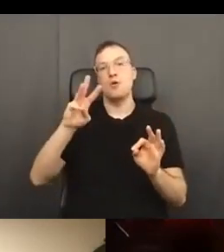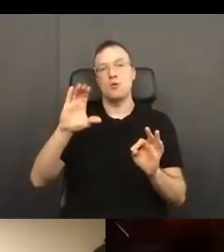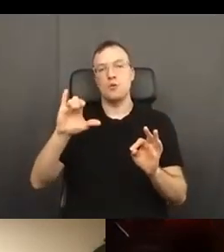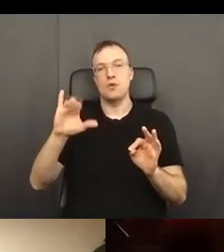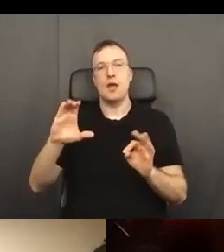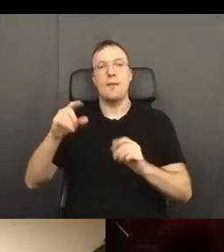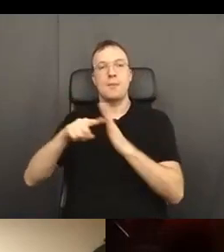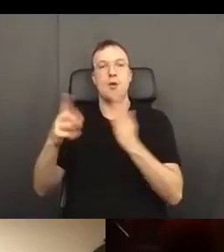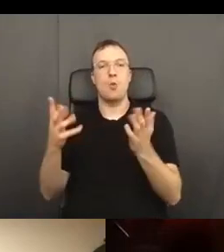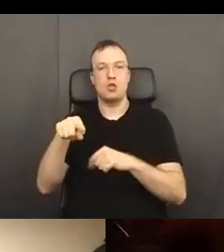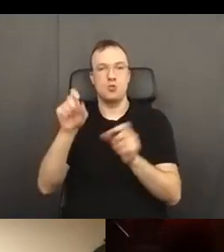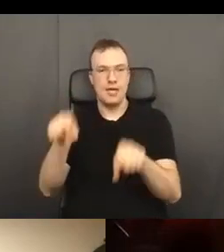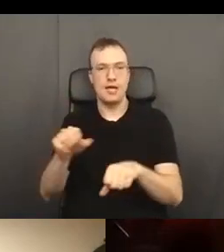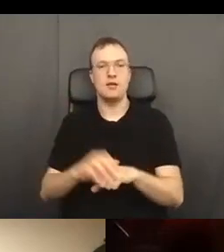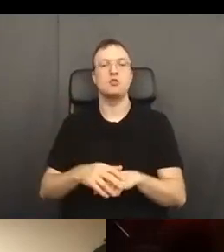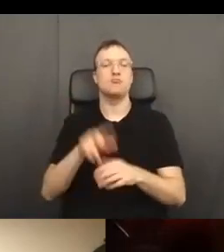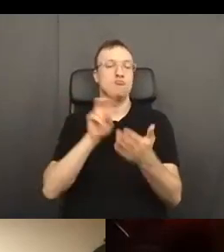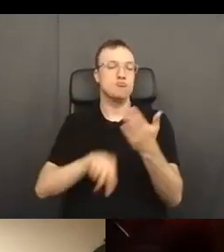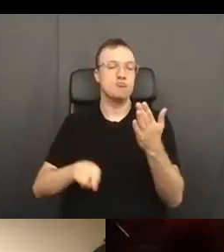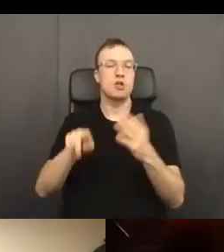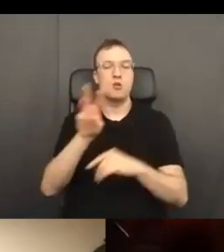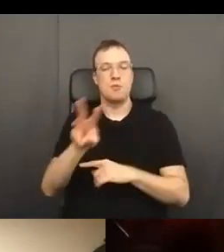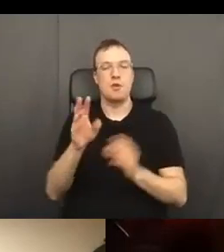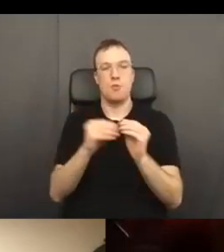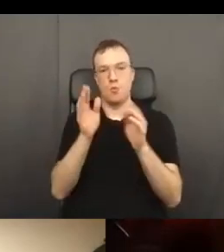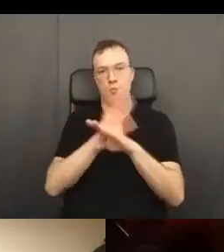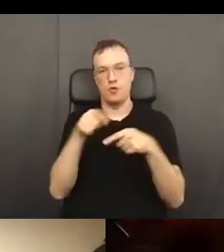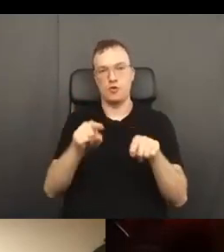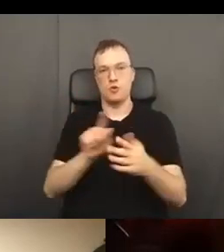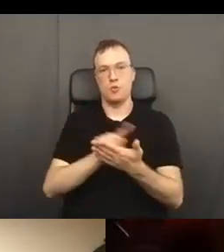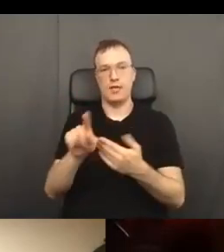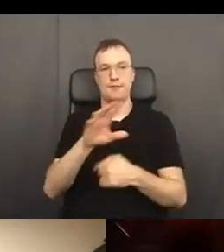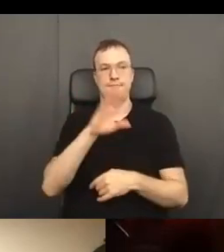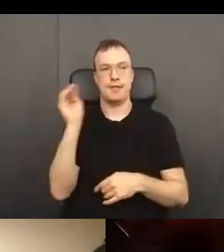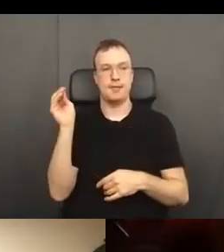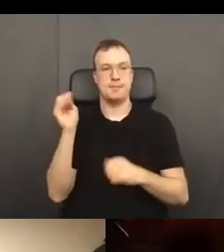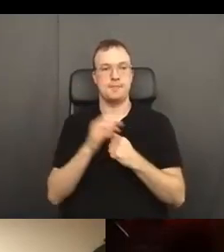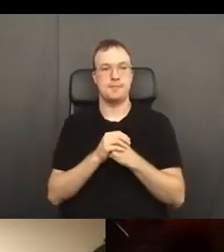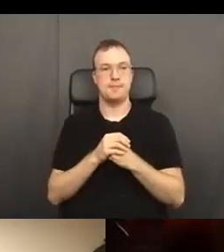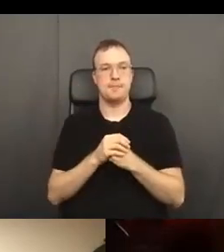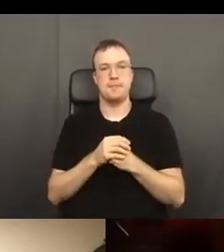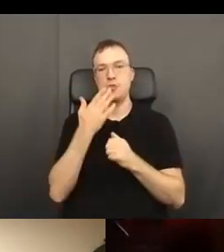website for more films throughout the week. And